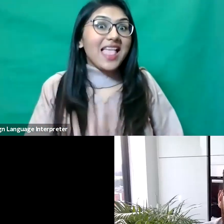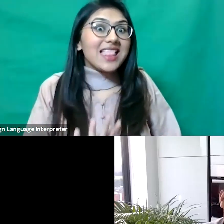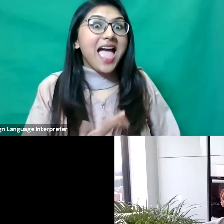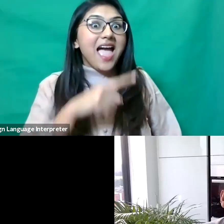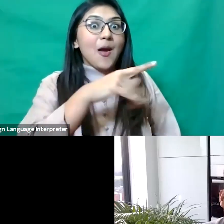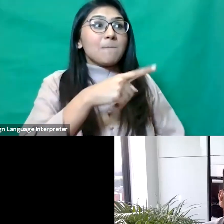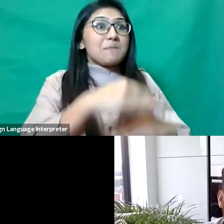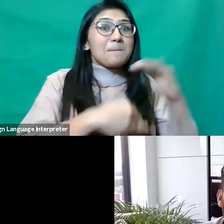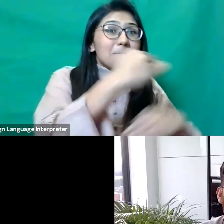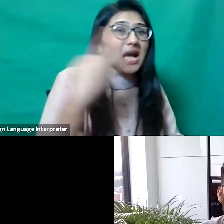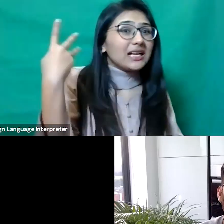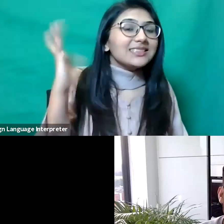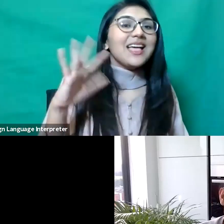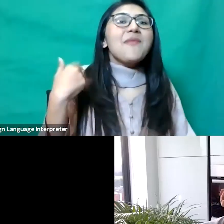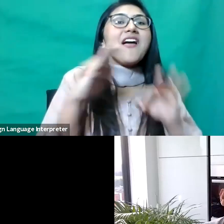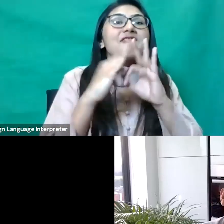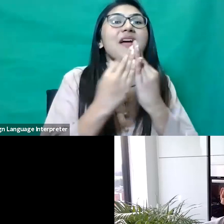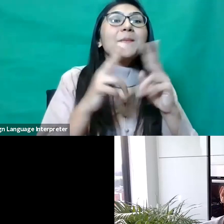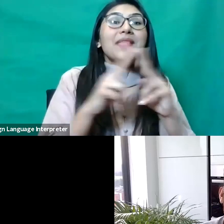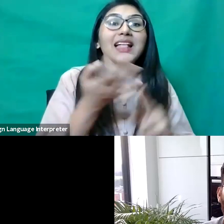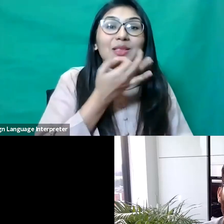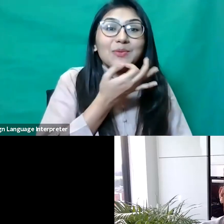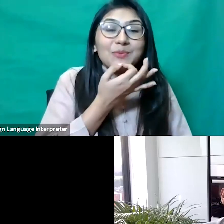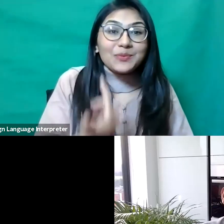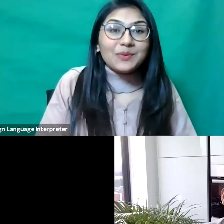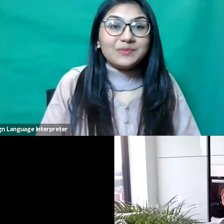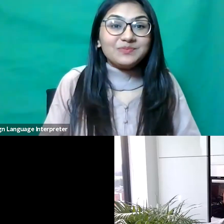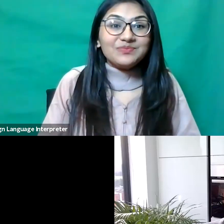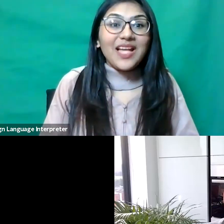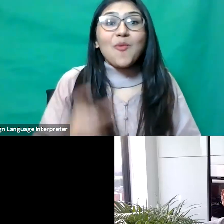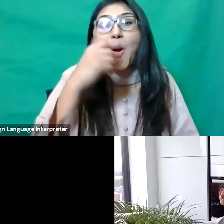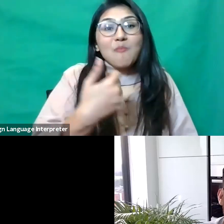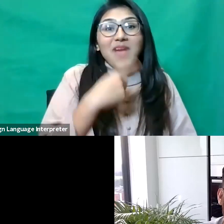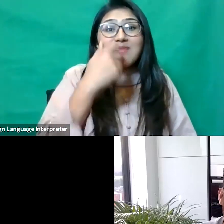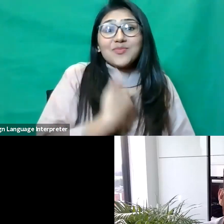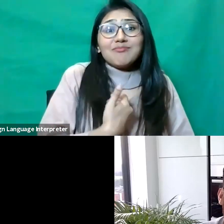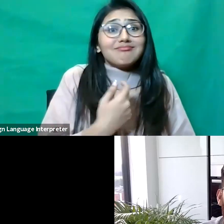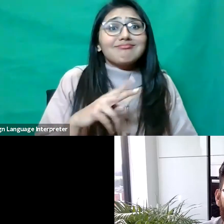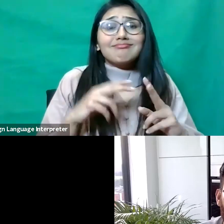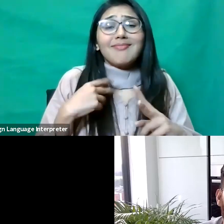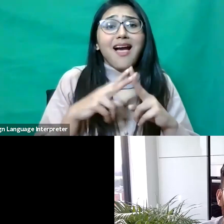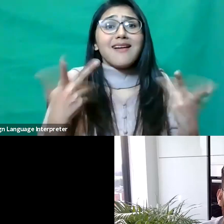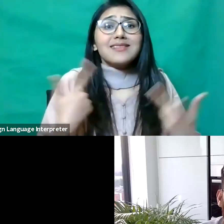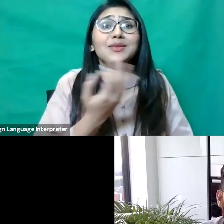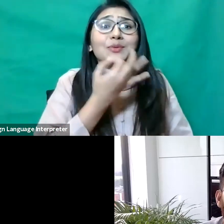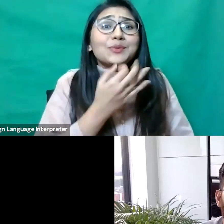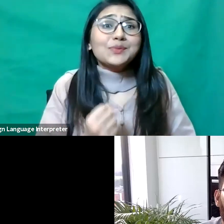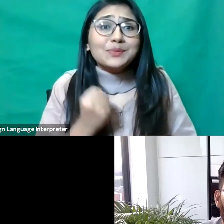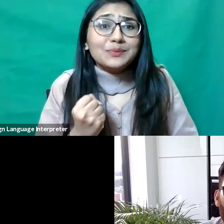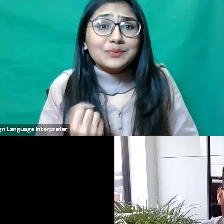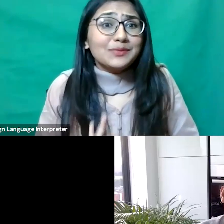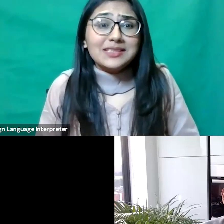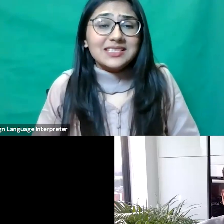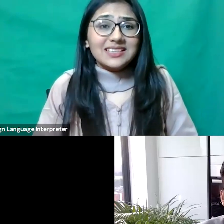family they can speak Urdu, but I'm the only person that I can't able to speak Urdu, because my doctor has mentioned to my parents